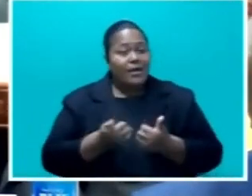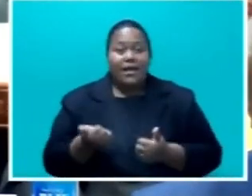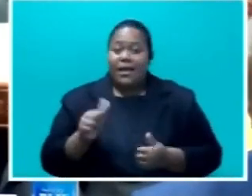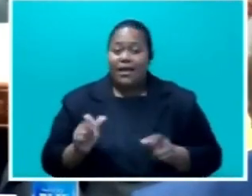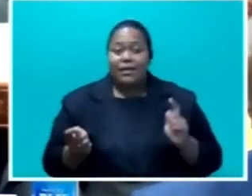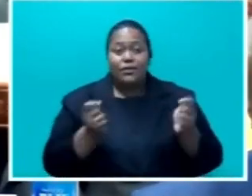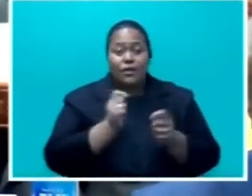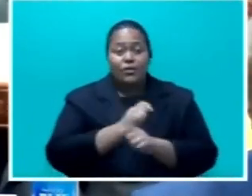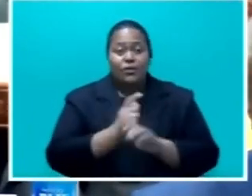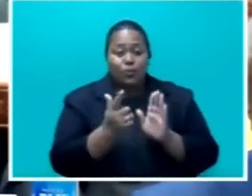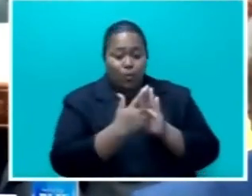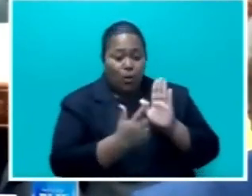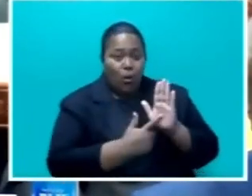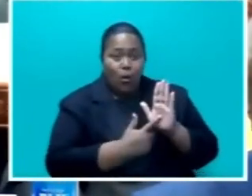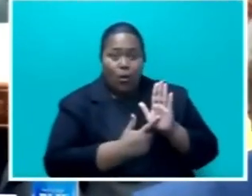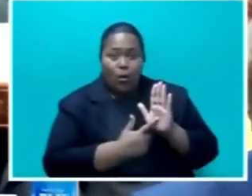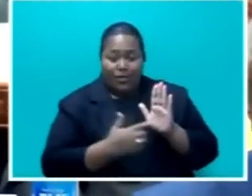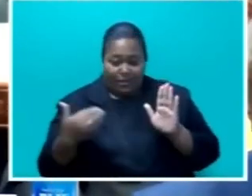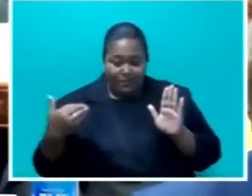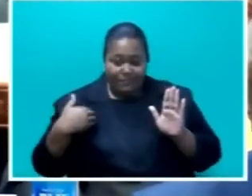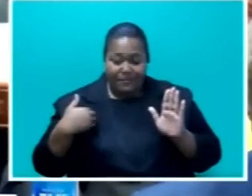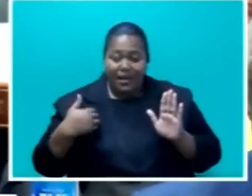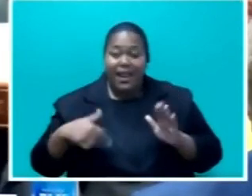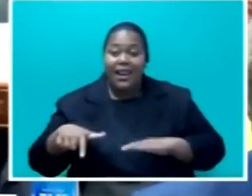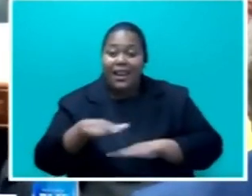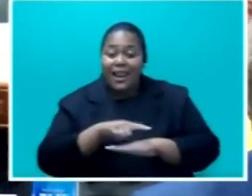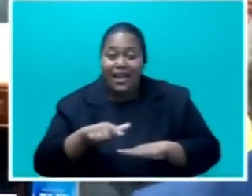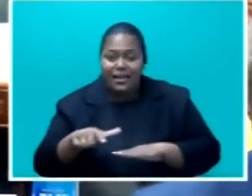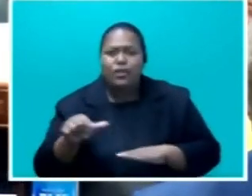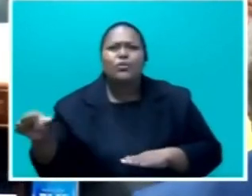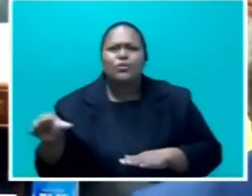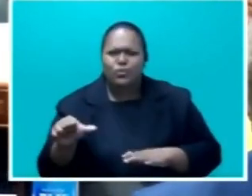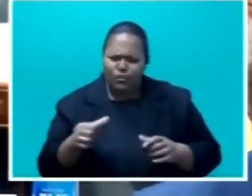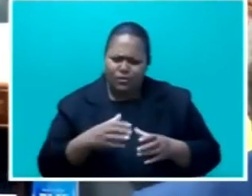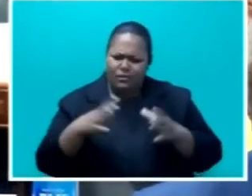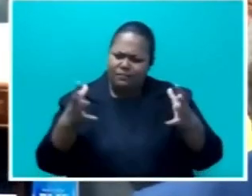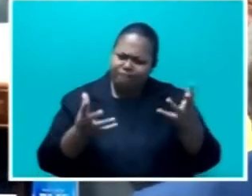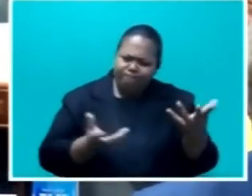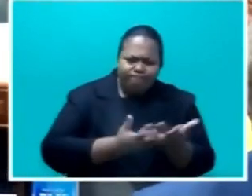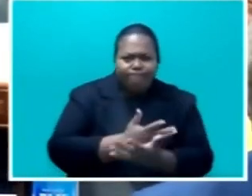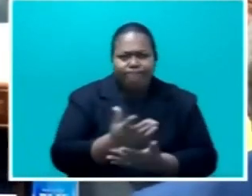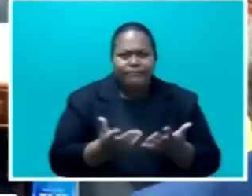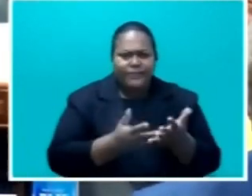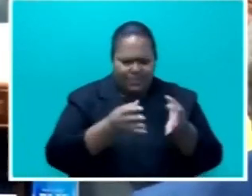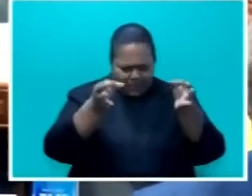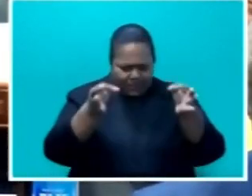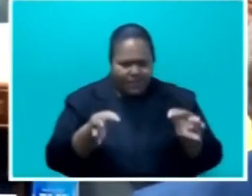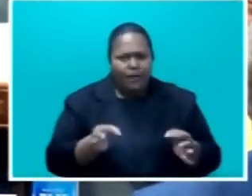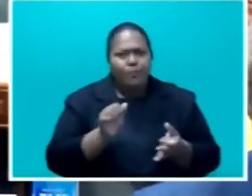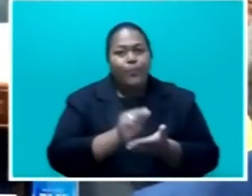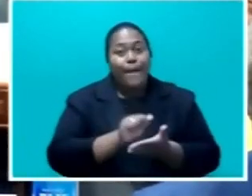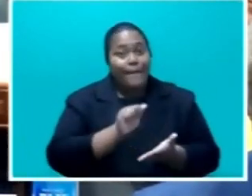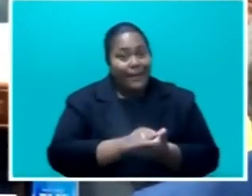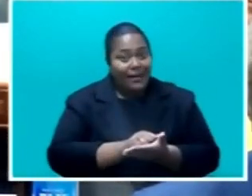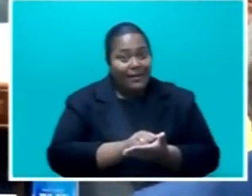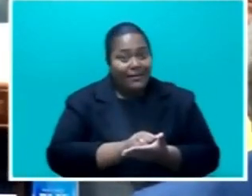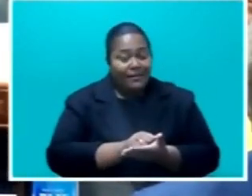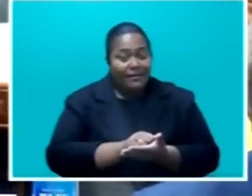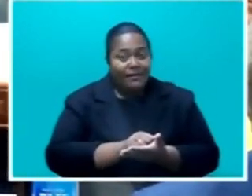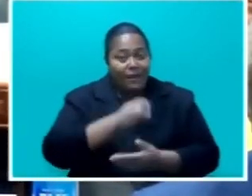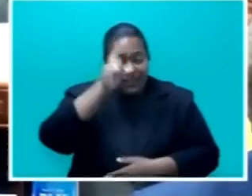land should be widely consulted on and decided on by the